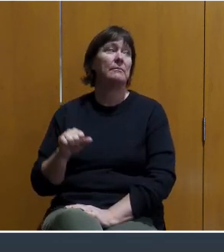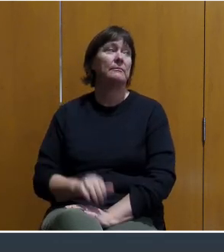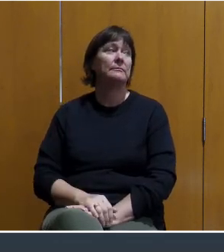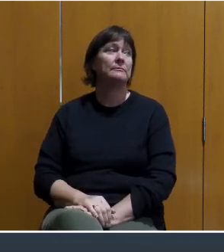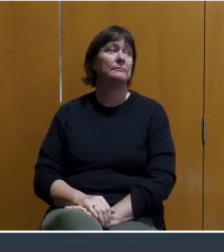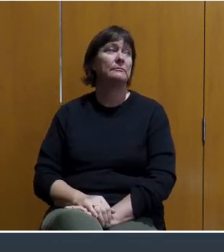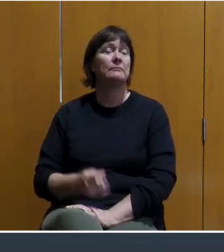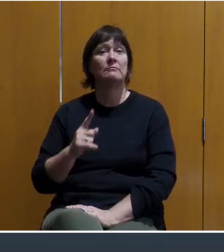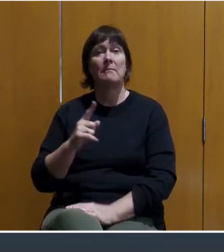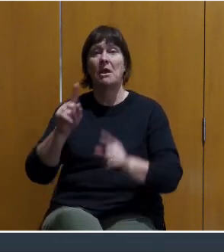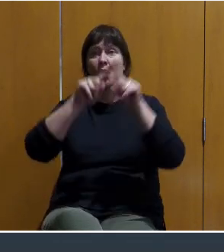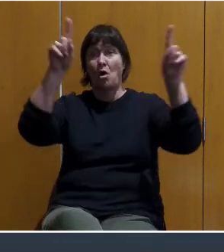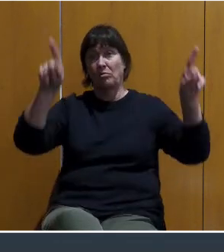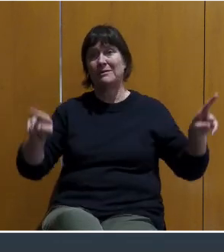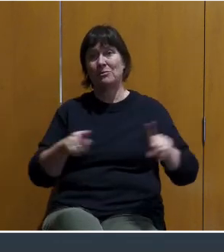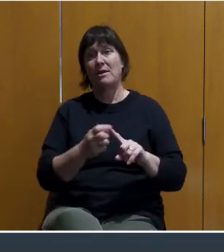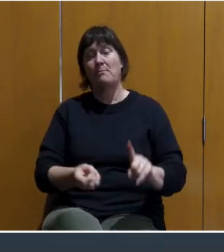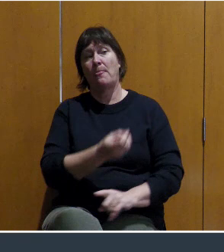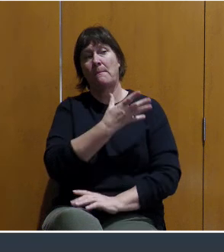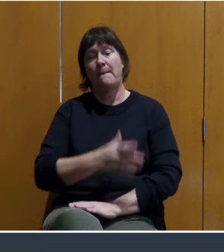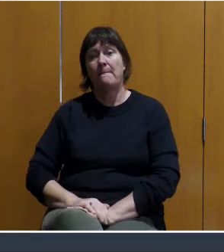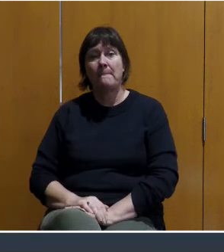up on the screen.